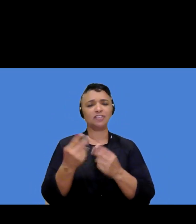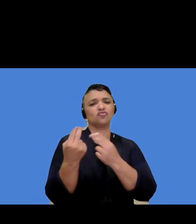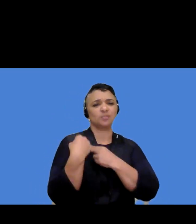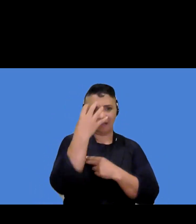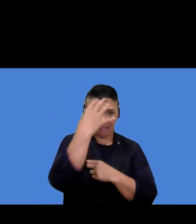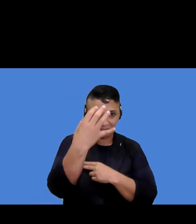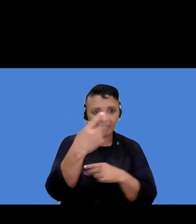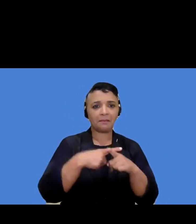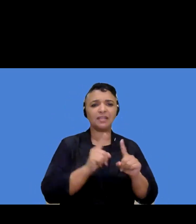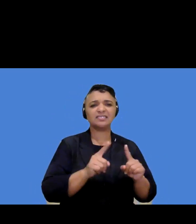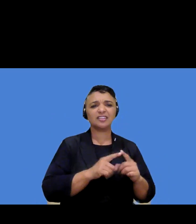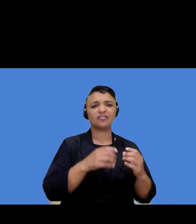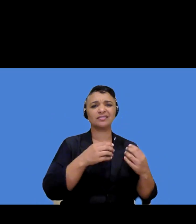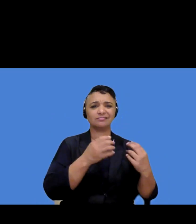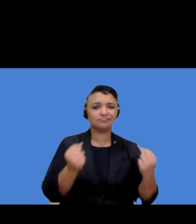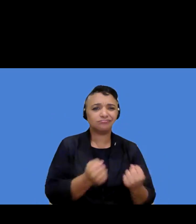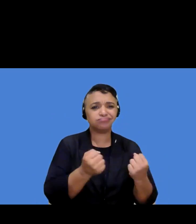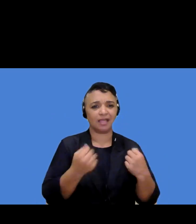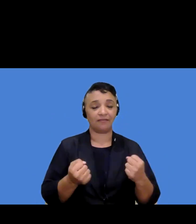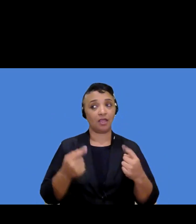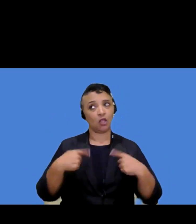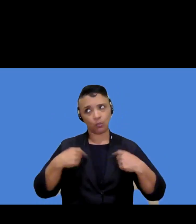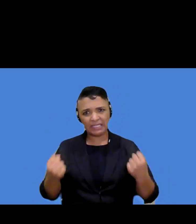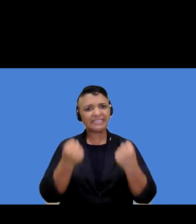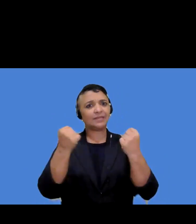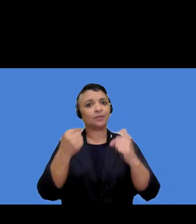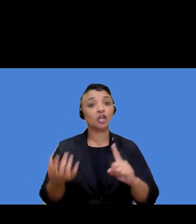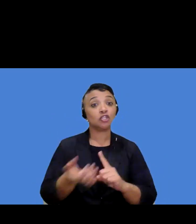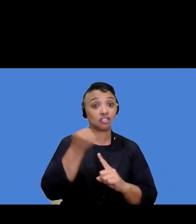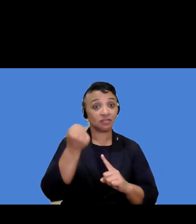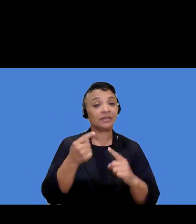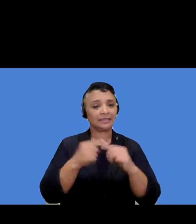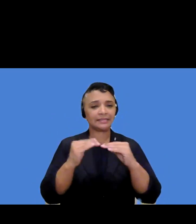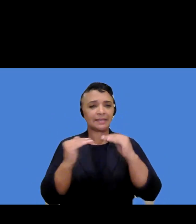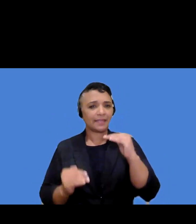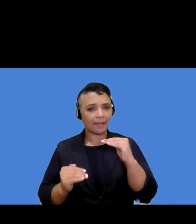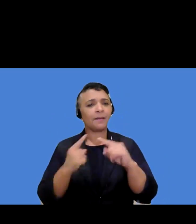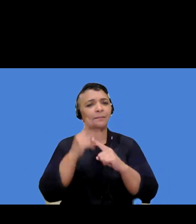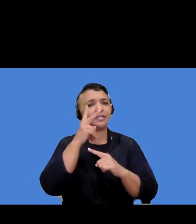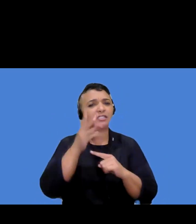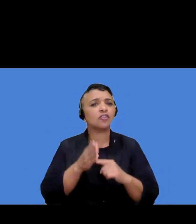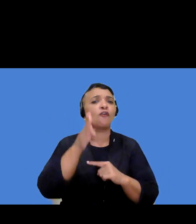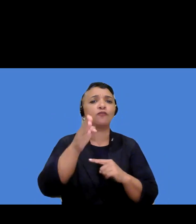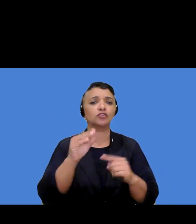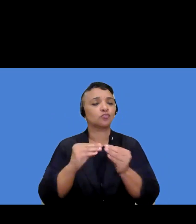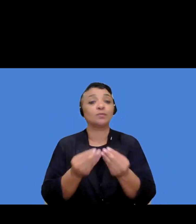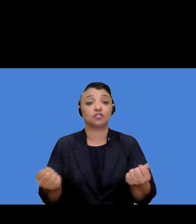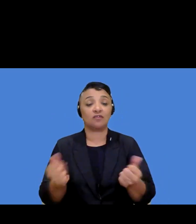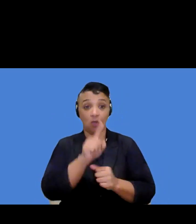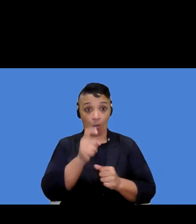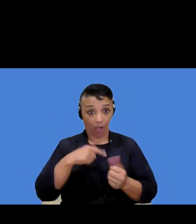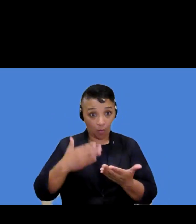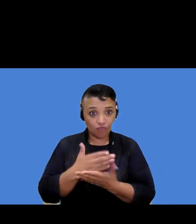achieving, for celebrating these achievements, the gaps, and the forward for the solutions for making our rights real in